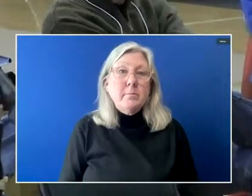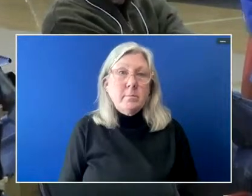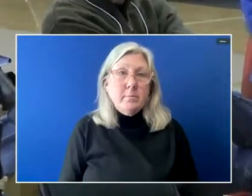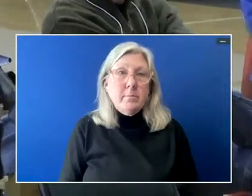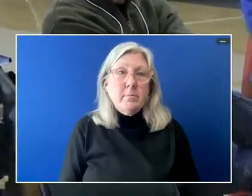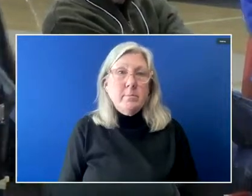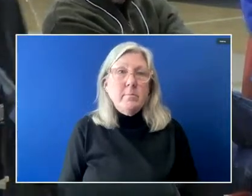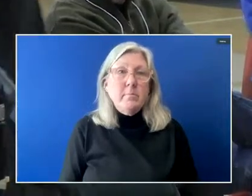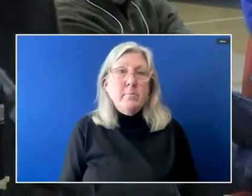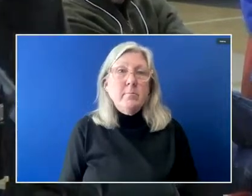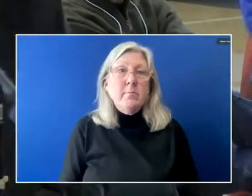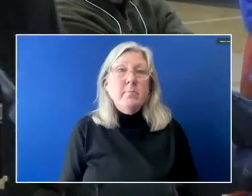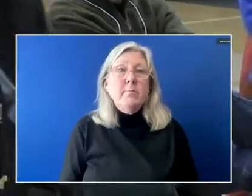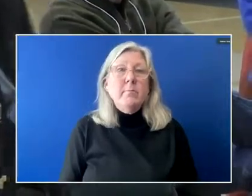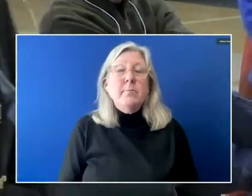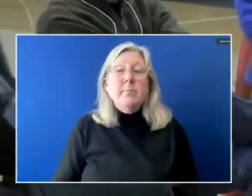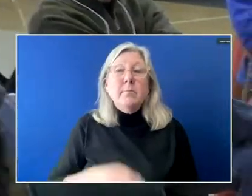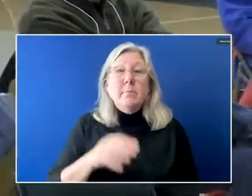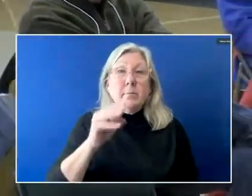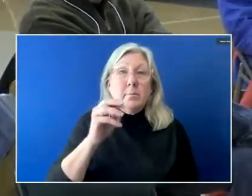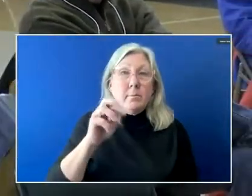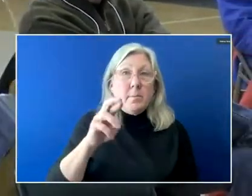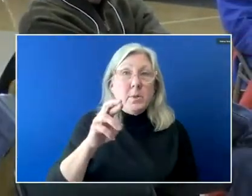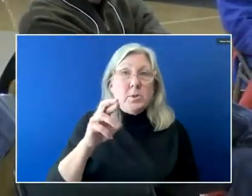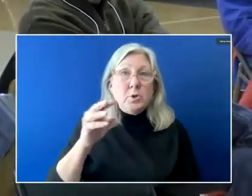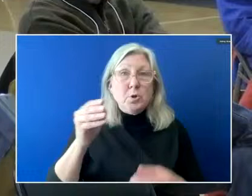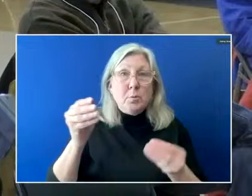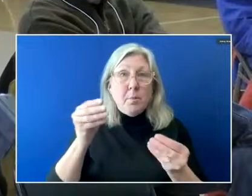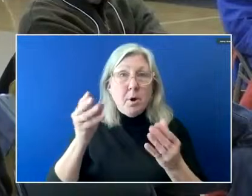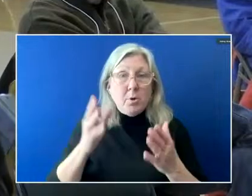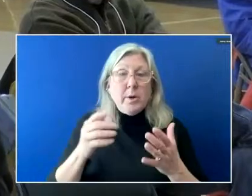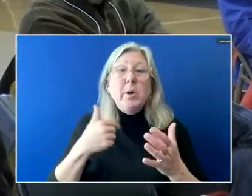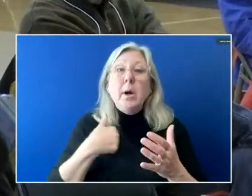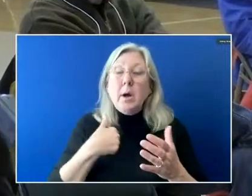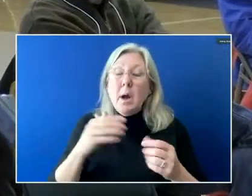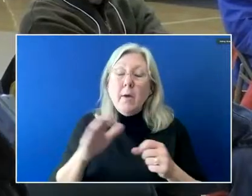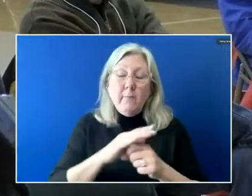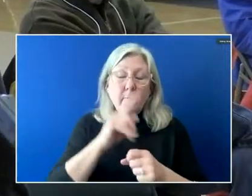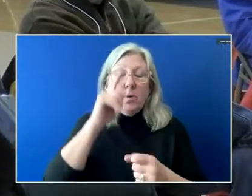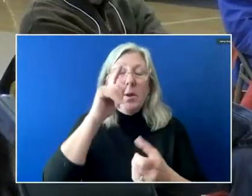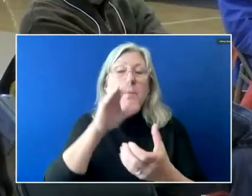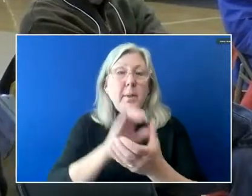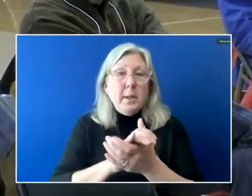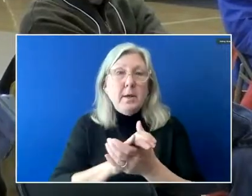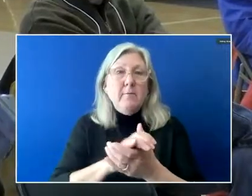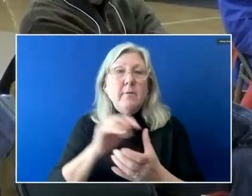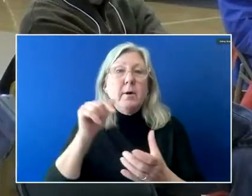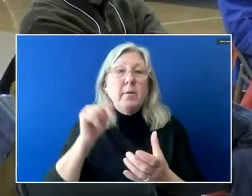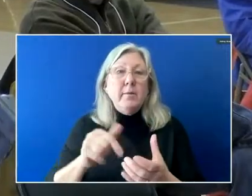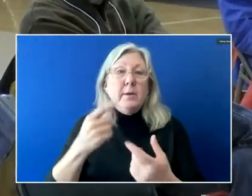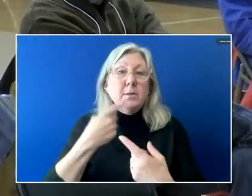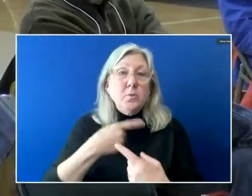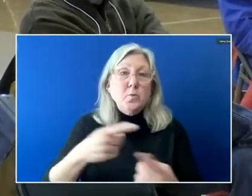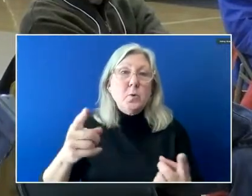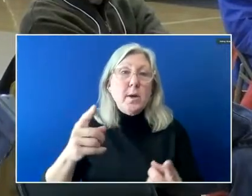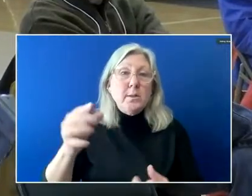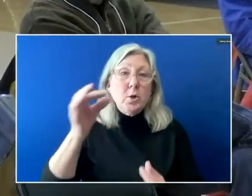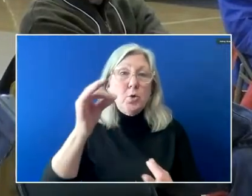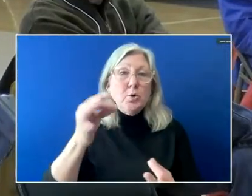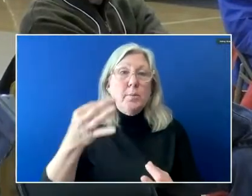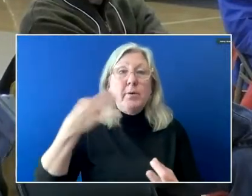wessell Mr moderator I fully believe that this resolution benefits one